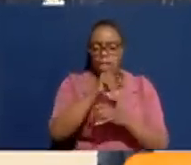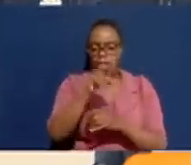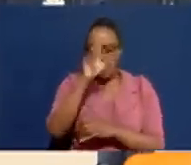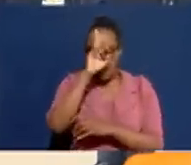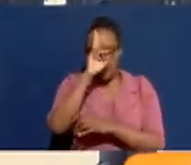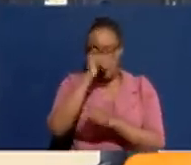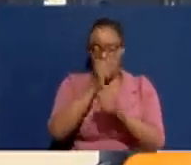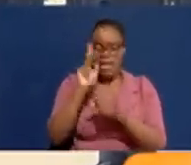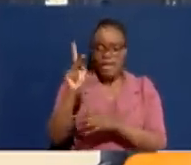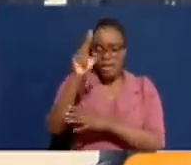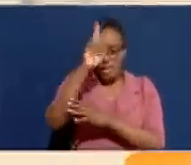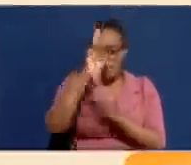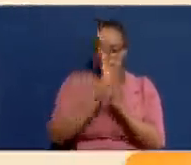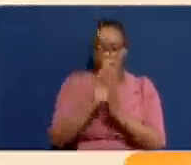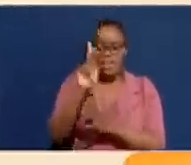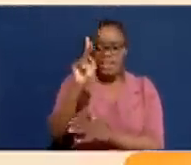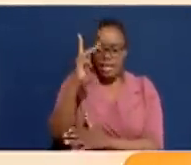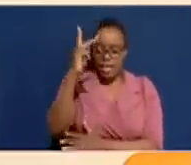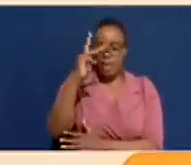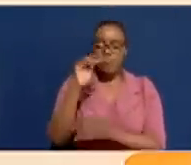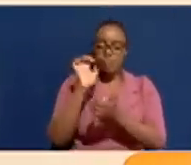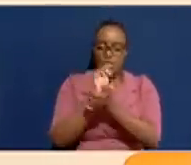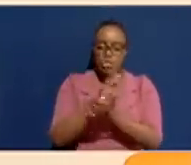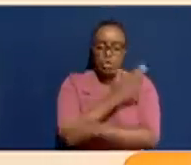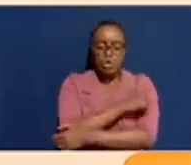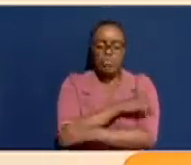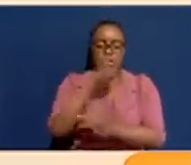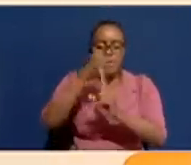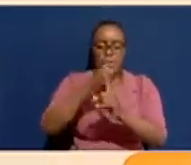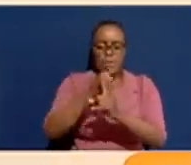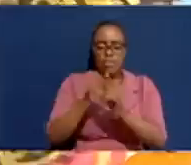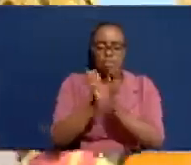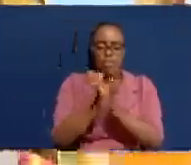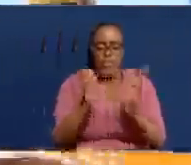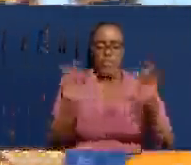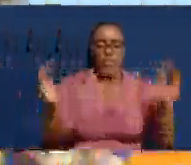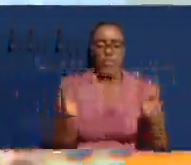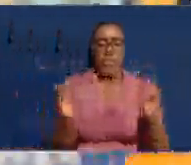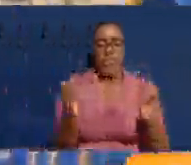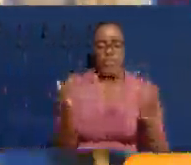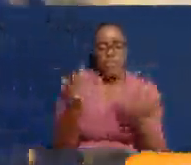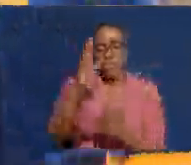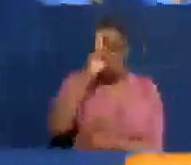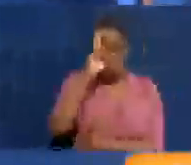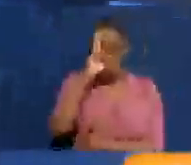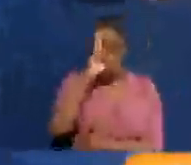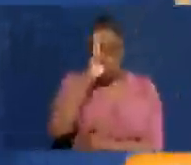a Kenya Police and Kenya Prisons Hospital, as well as fight for overall welfare of security